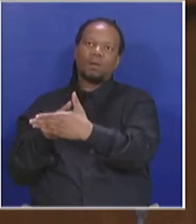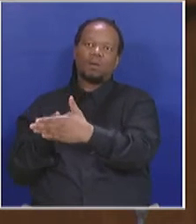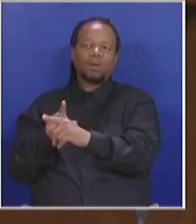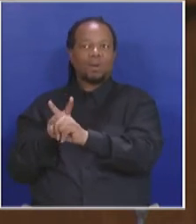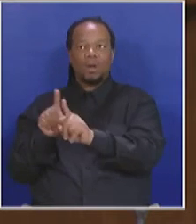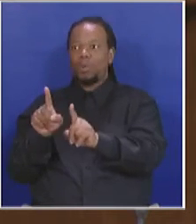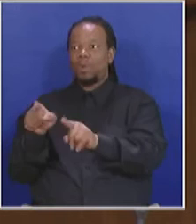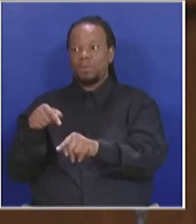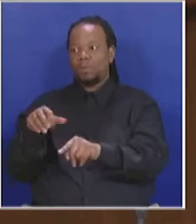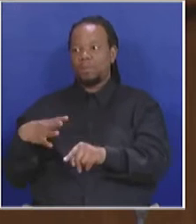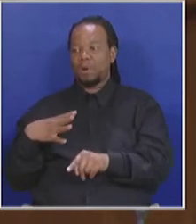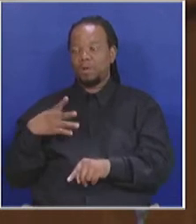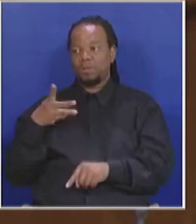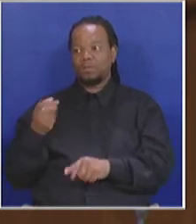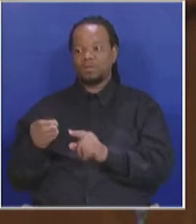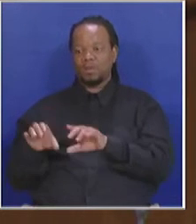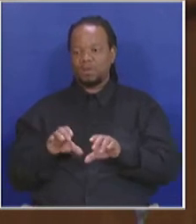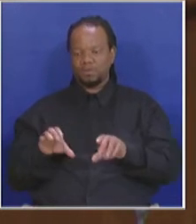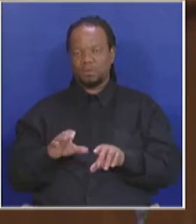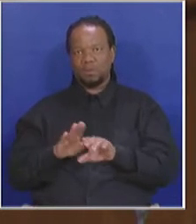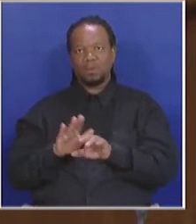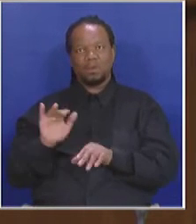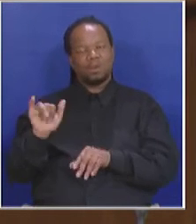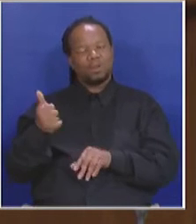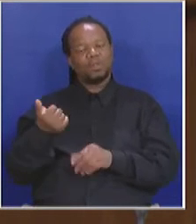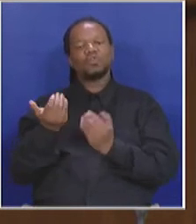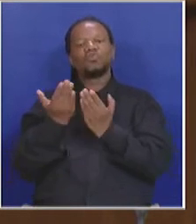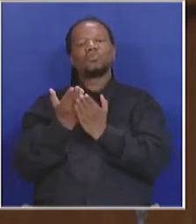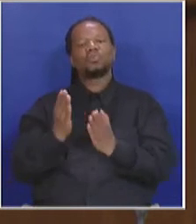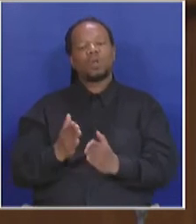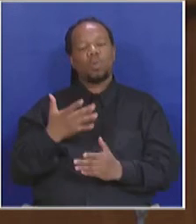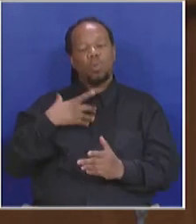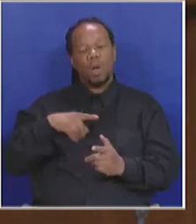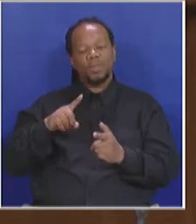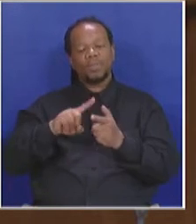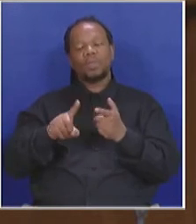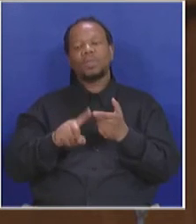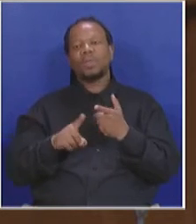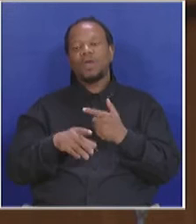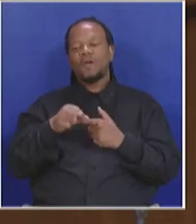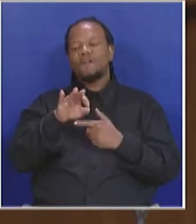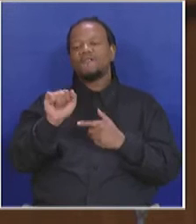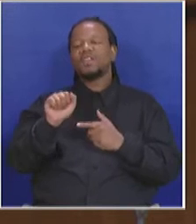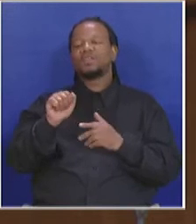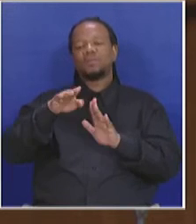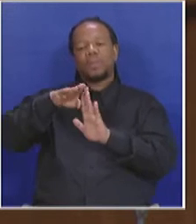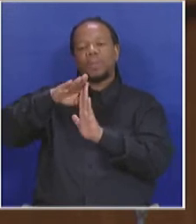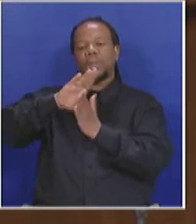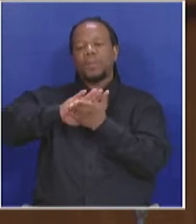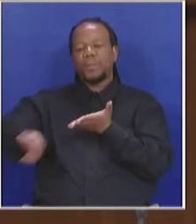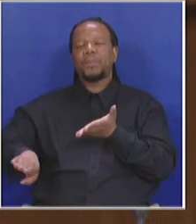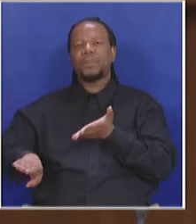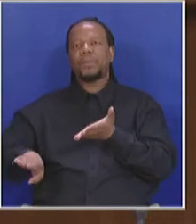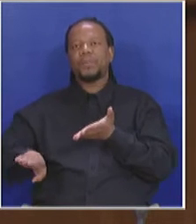of. Further acknowledges that the demands of students who are demanding fees must fall, is the